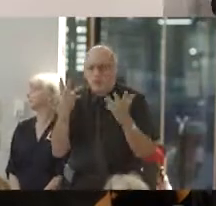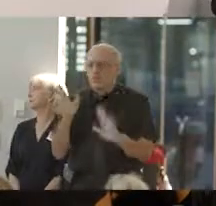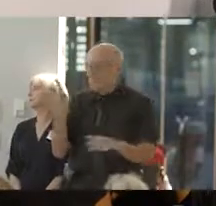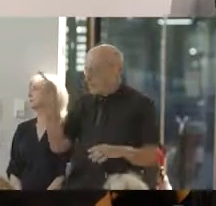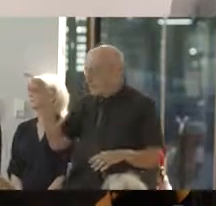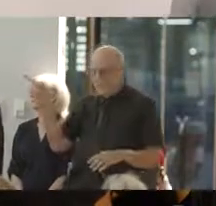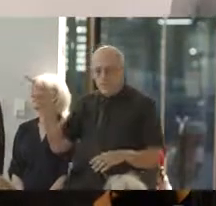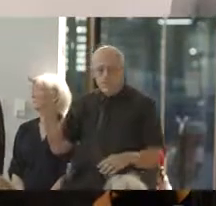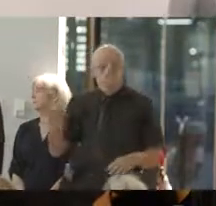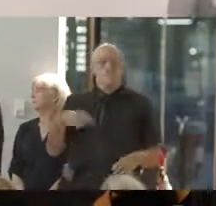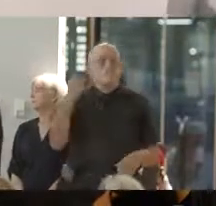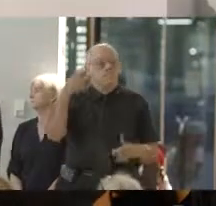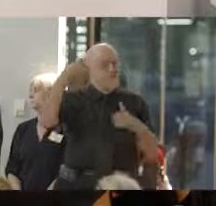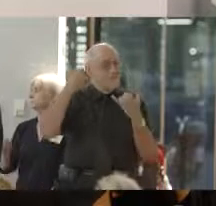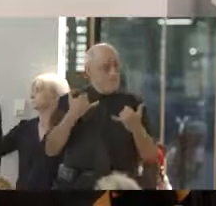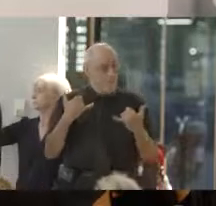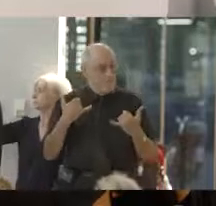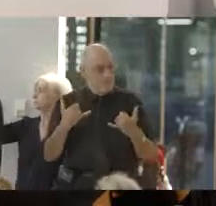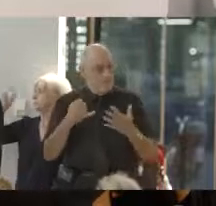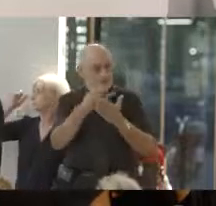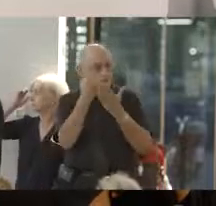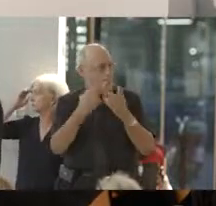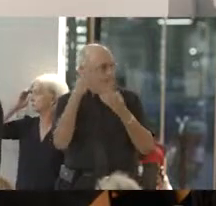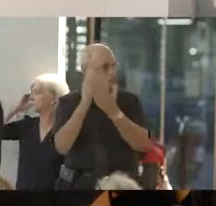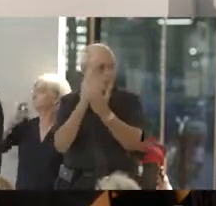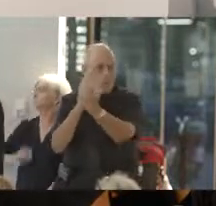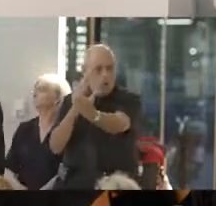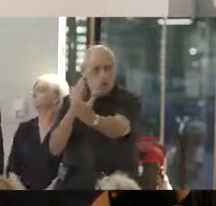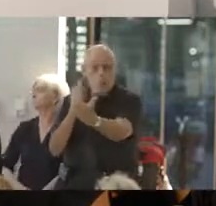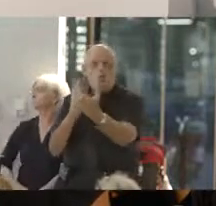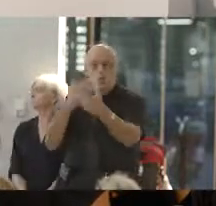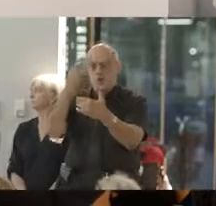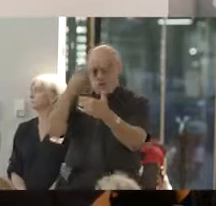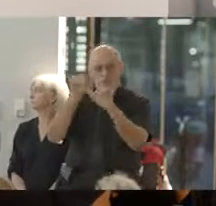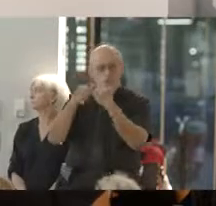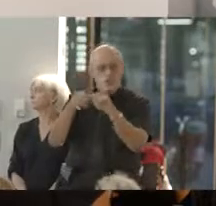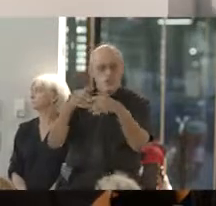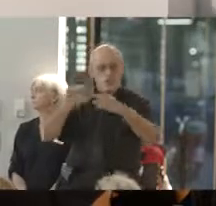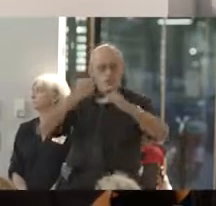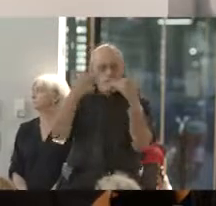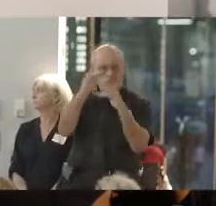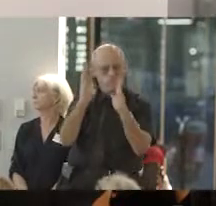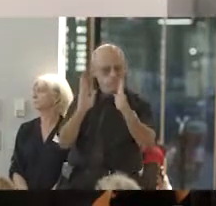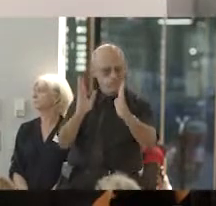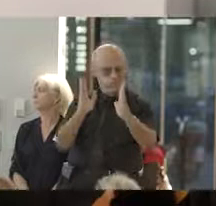Yeah, so I would say that at this point, the design of the wall is basically, we know what its engineering parameters are.